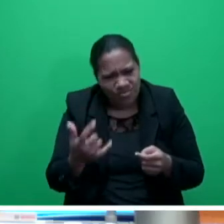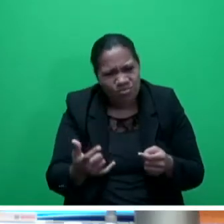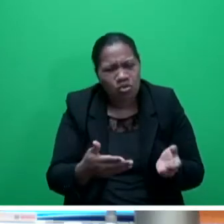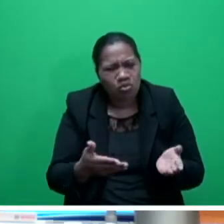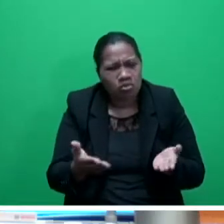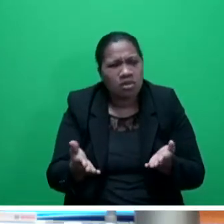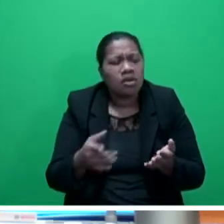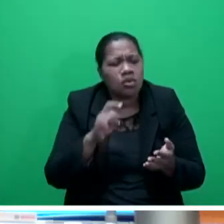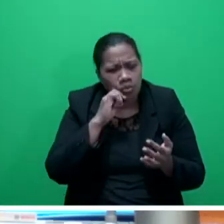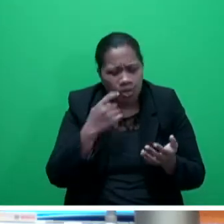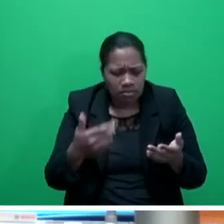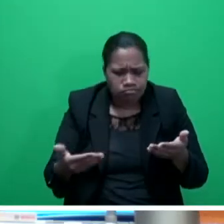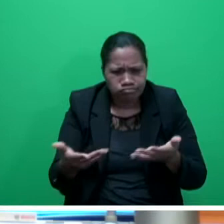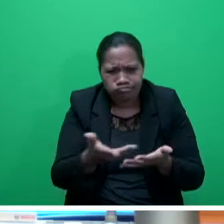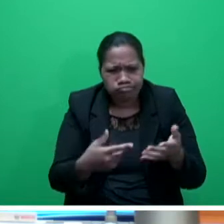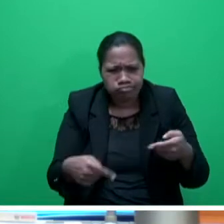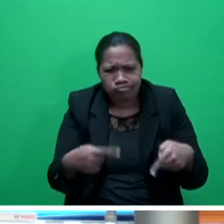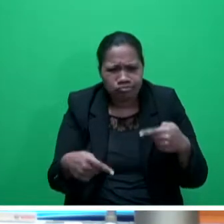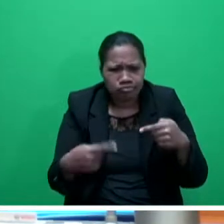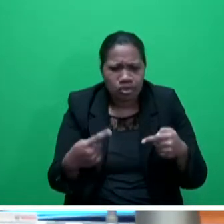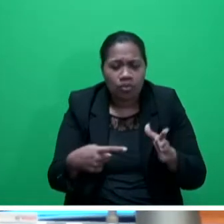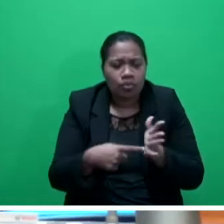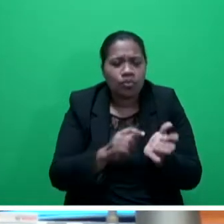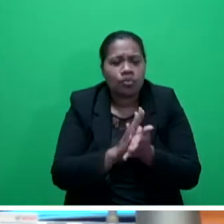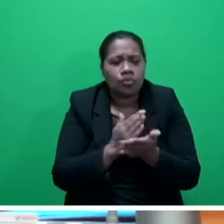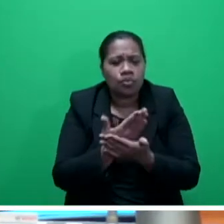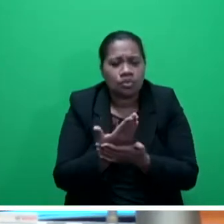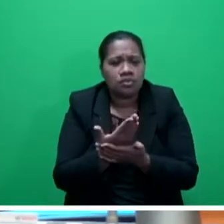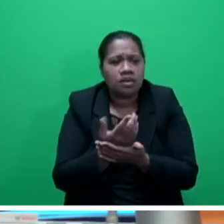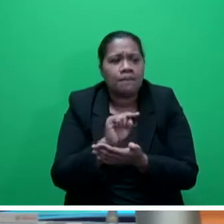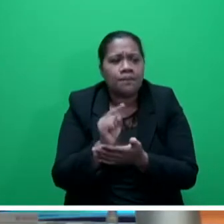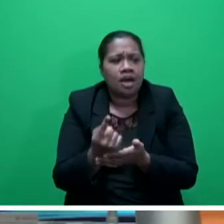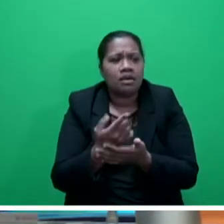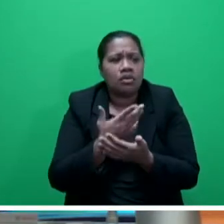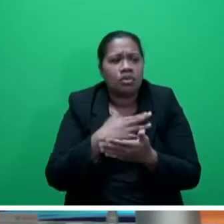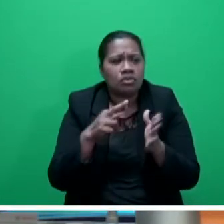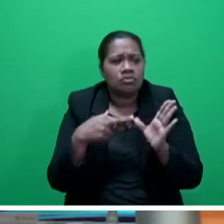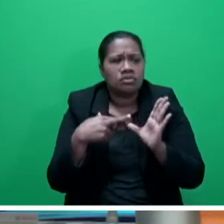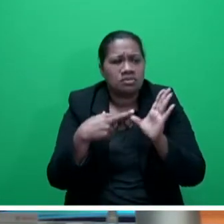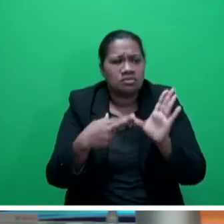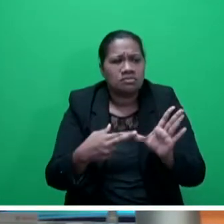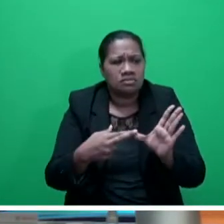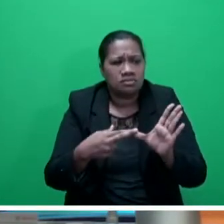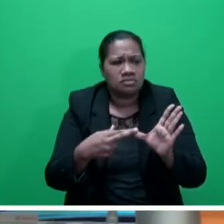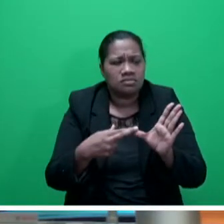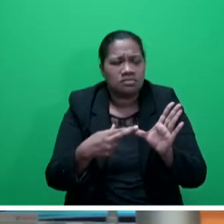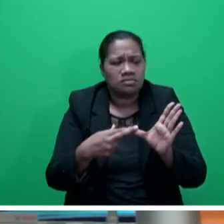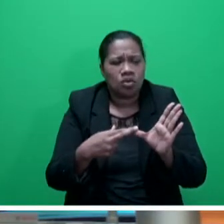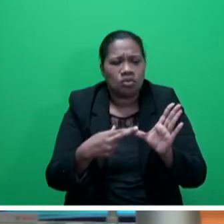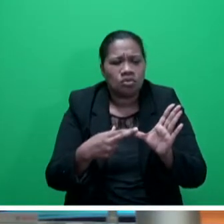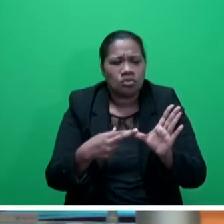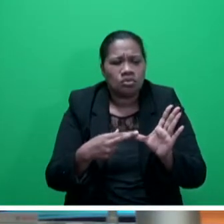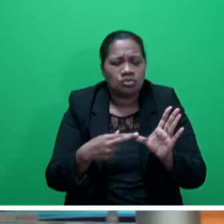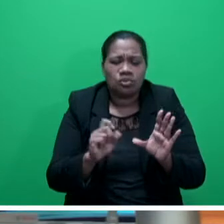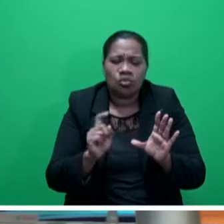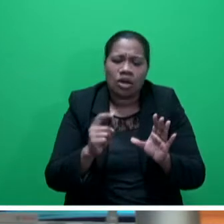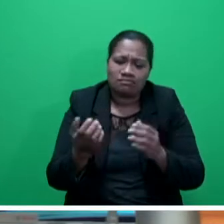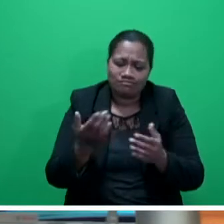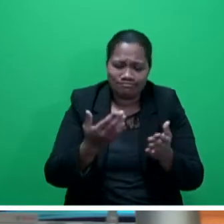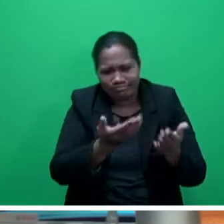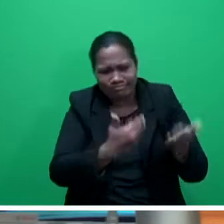on Thursday, but just to respond to some of the matters that have been raised from the other side, Mr. Speaker, sir, which I'm sure